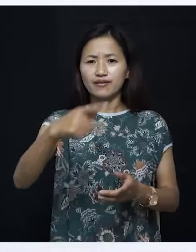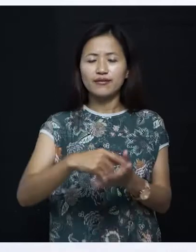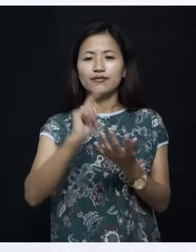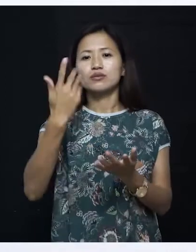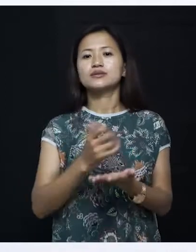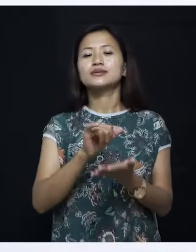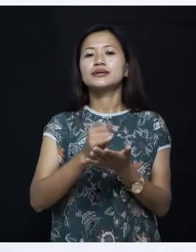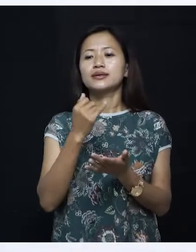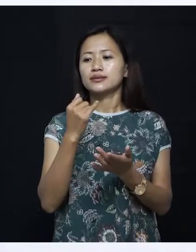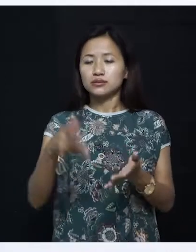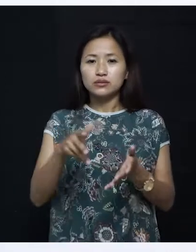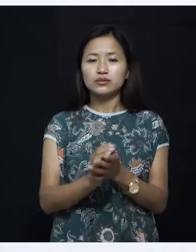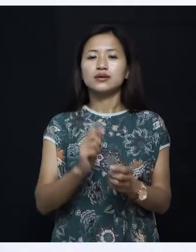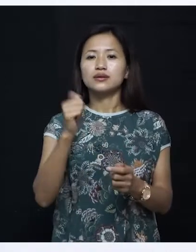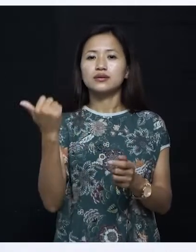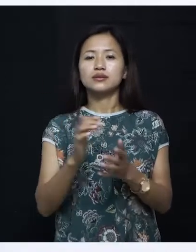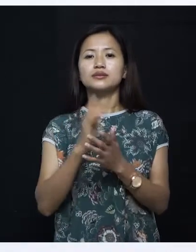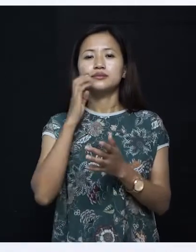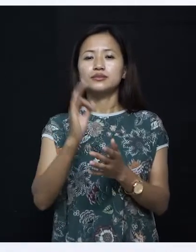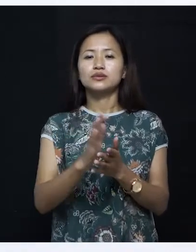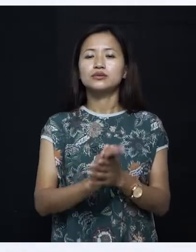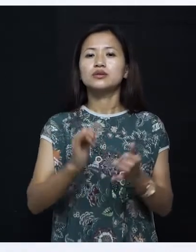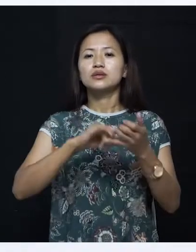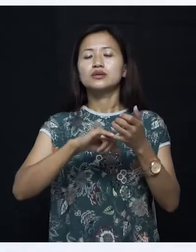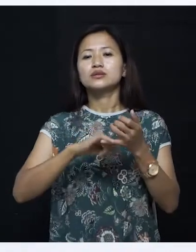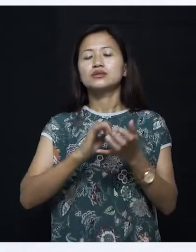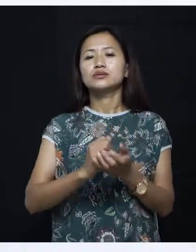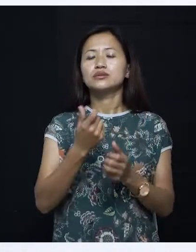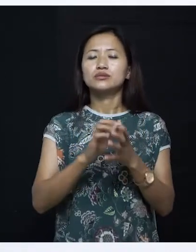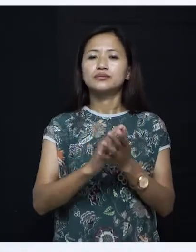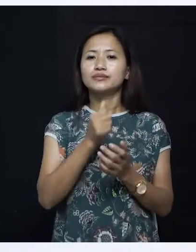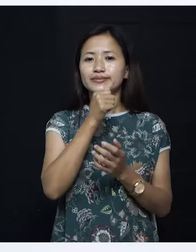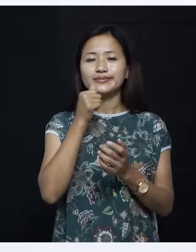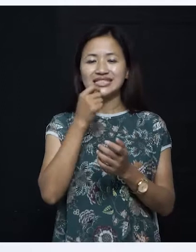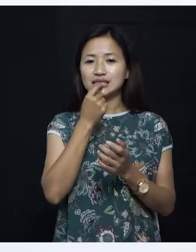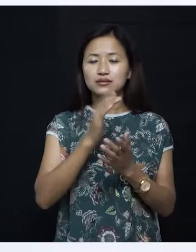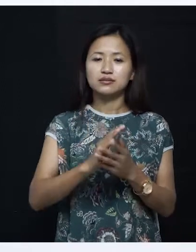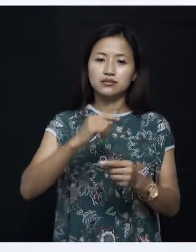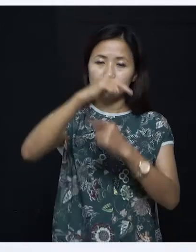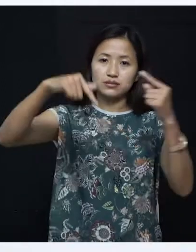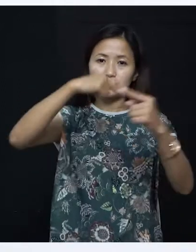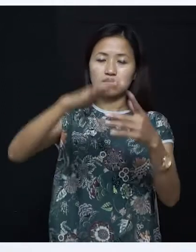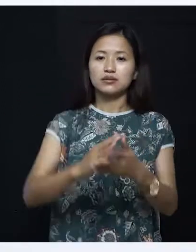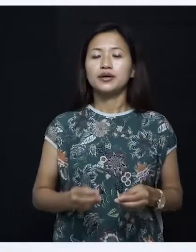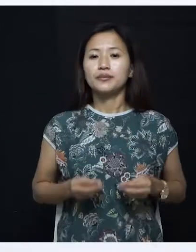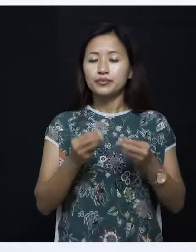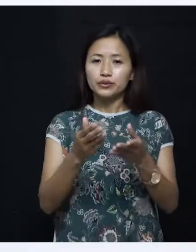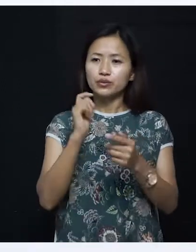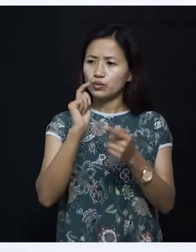is also another one important of sugar industries. Okay, because it gives employment,